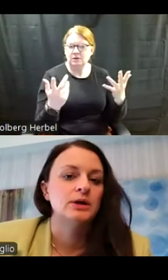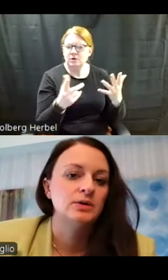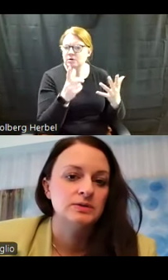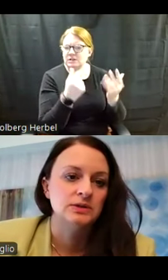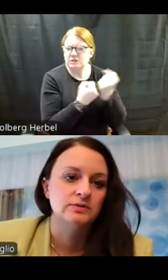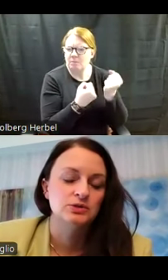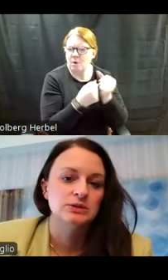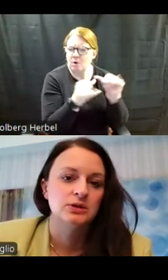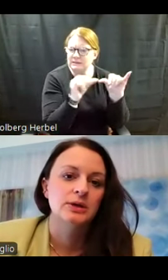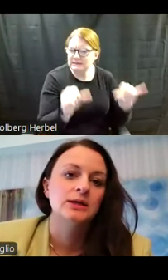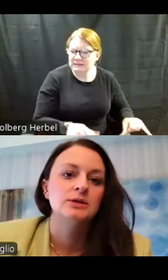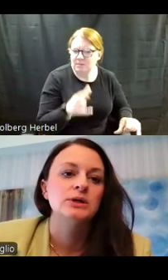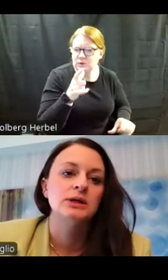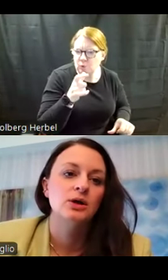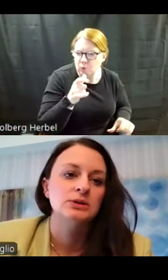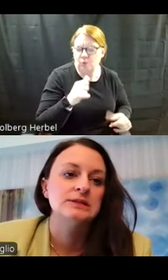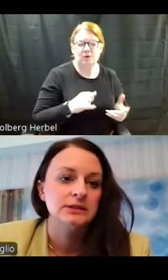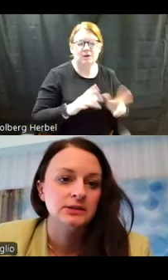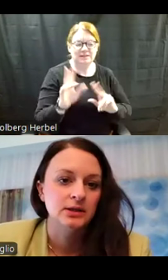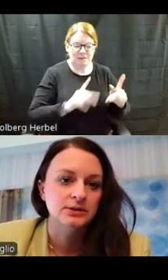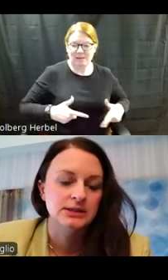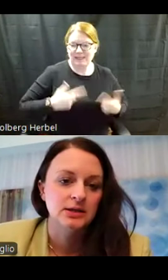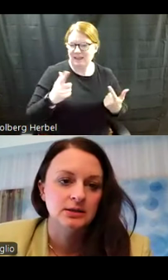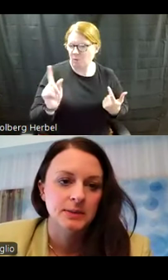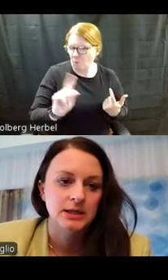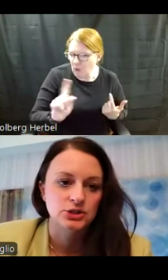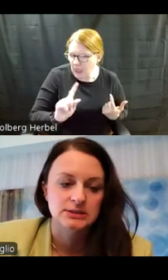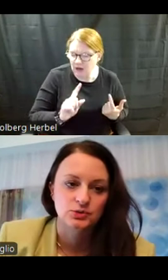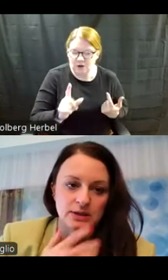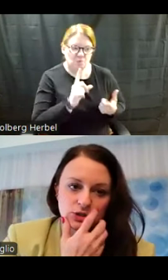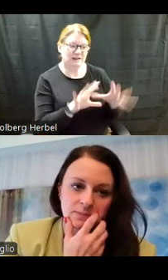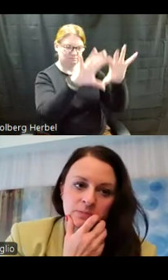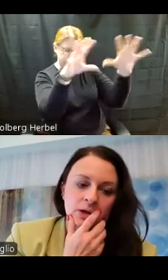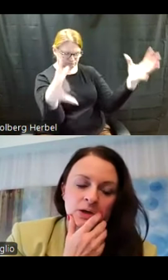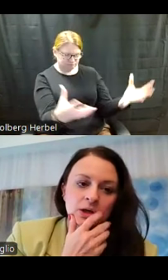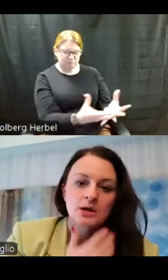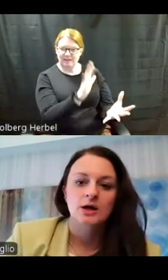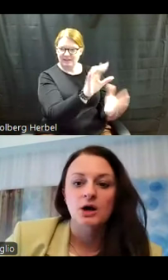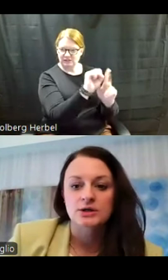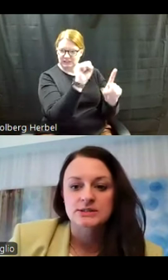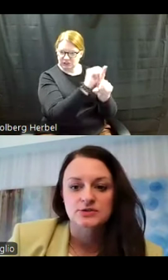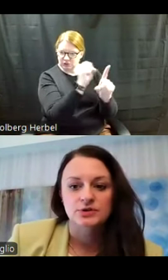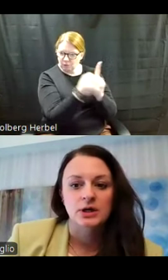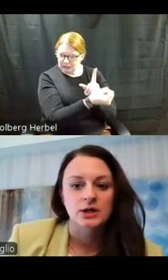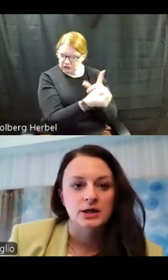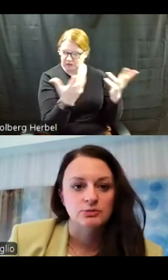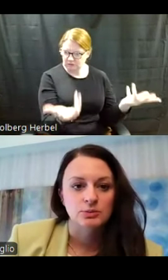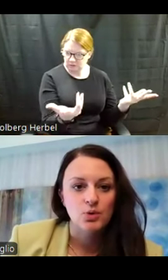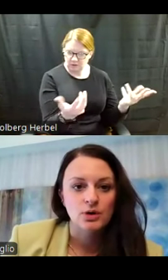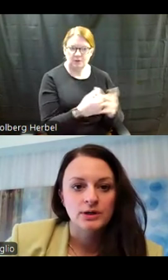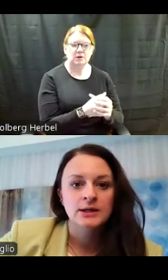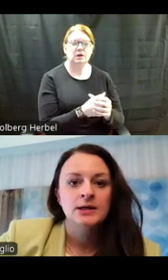system? Where are those individuals located? Really holistically understanding the patient situation. The R stands for,